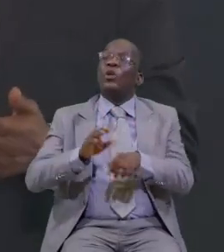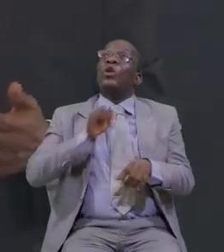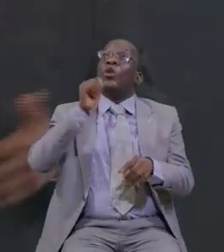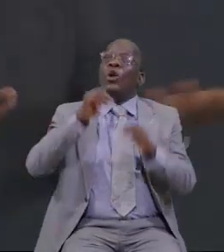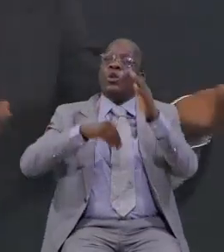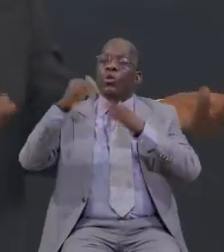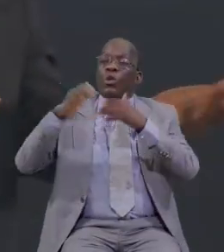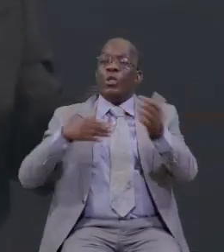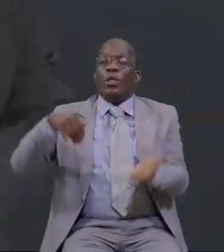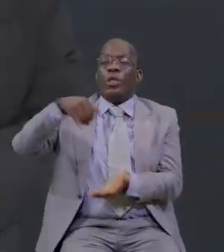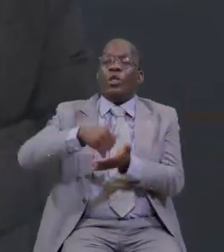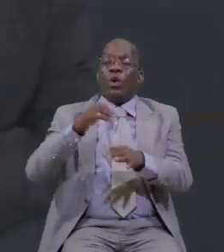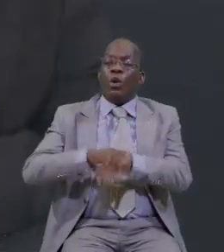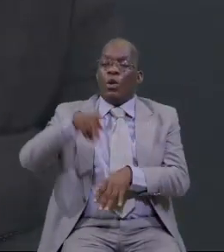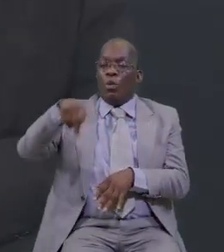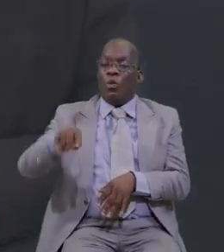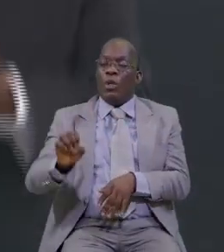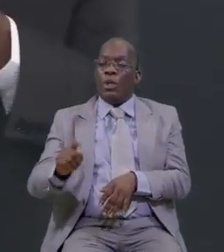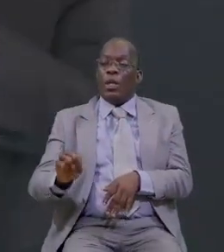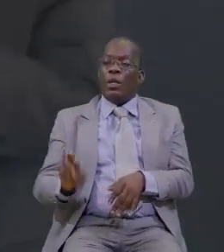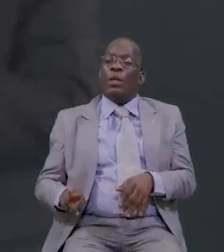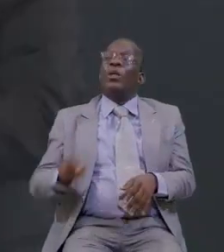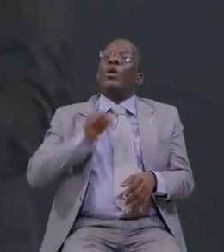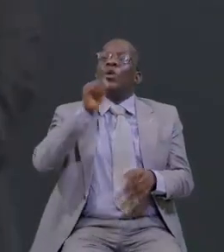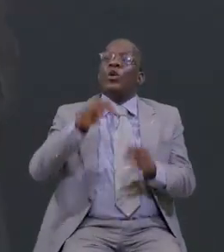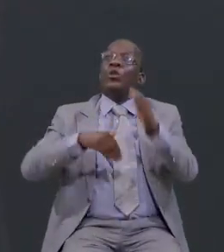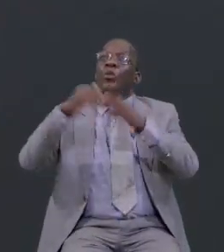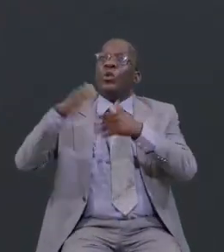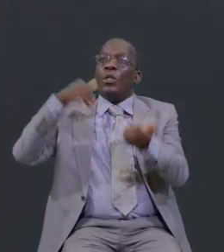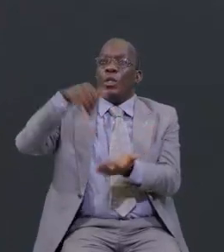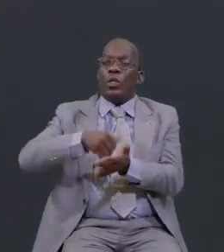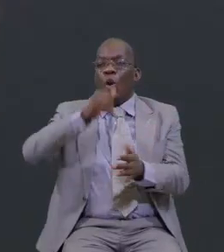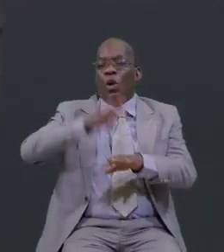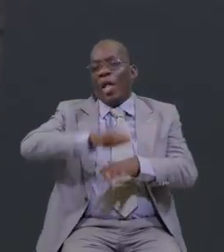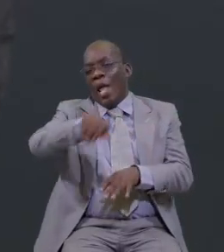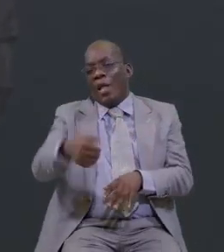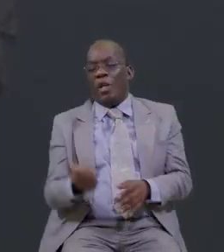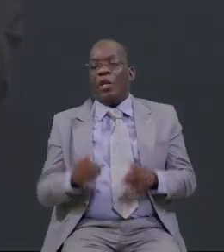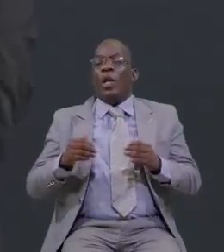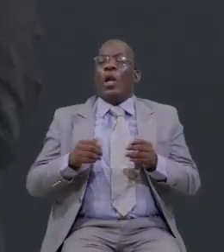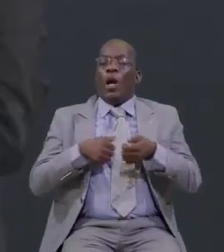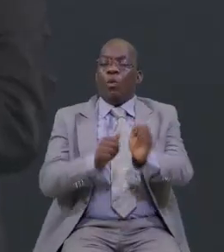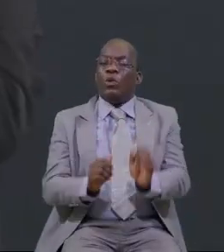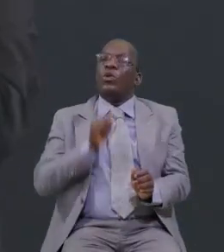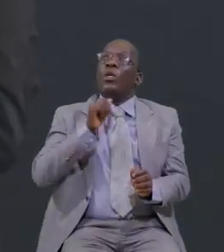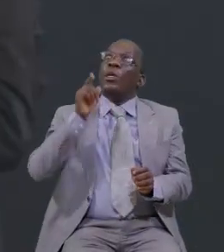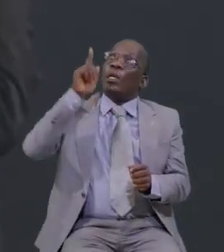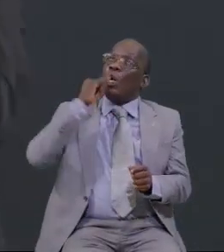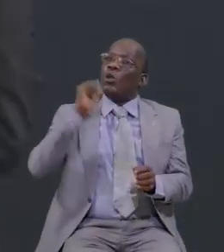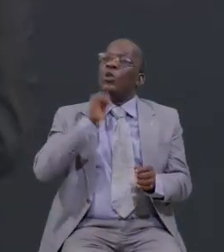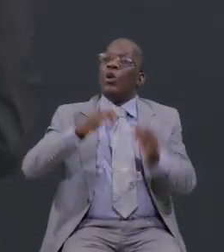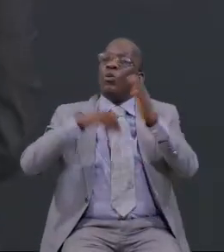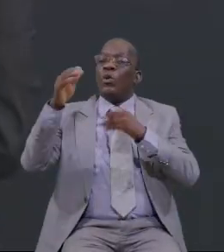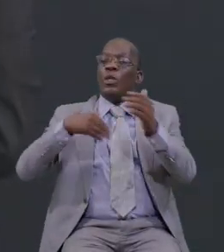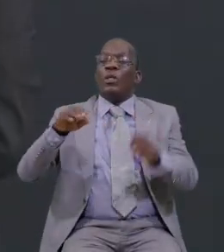Peter. It's not building the church on any apostle. It's not building the church on any founder of the church. He builds